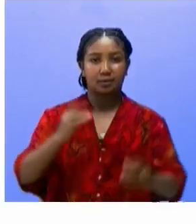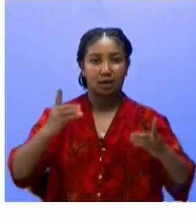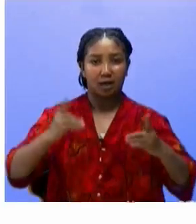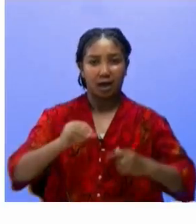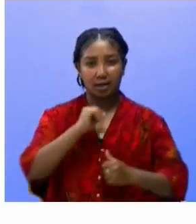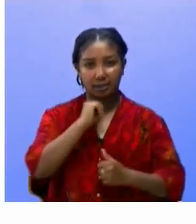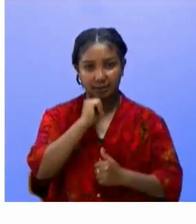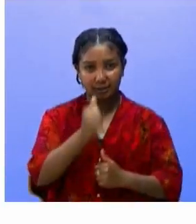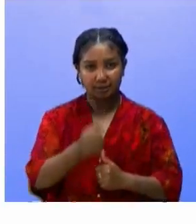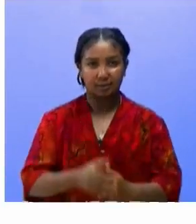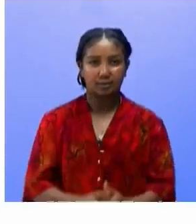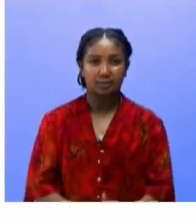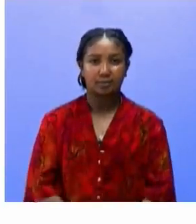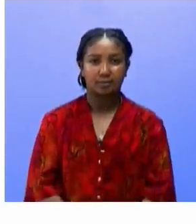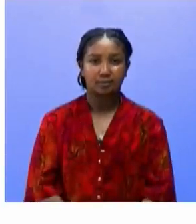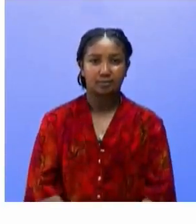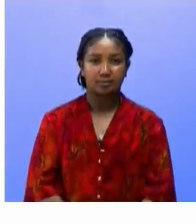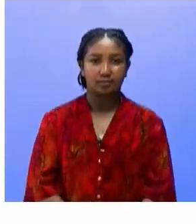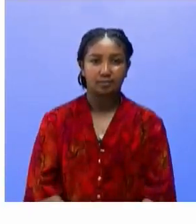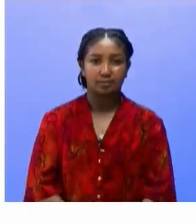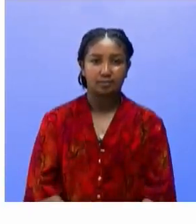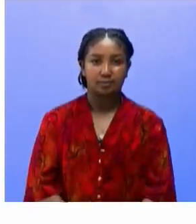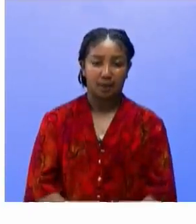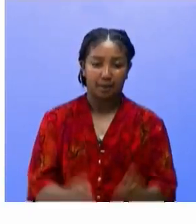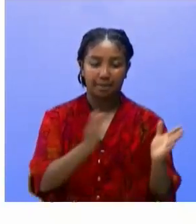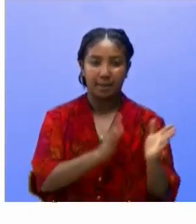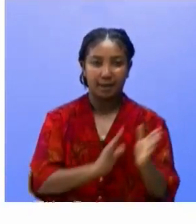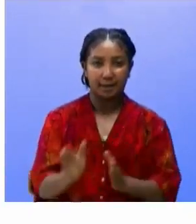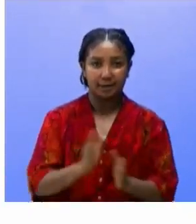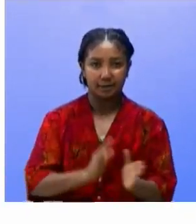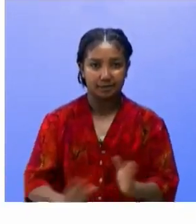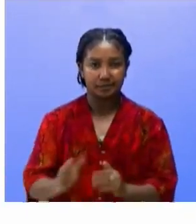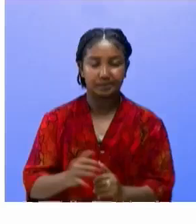hadn't, yeah, made